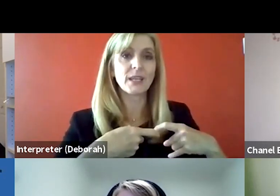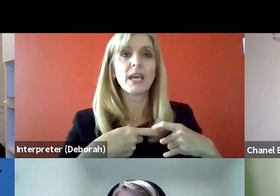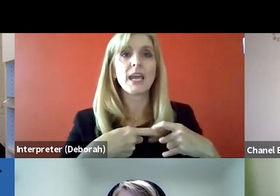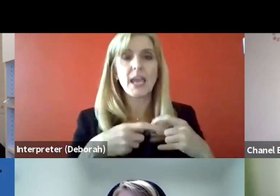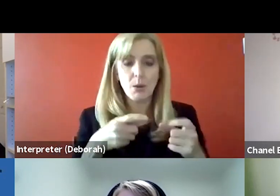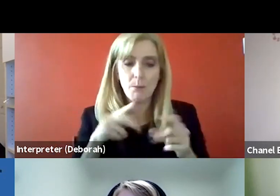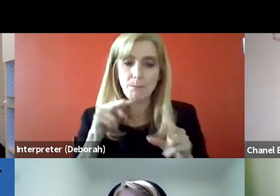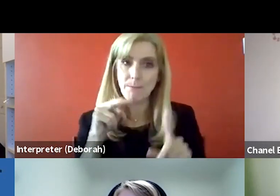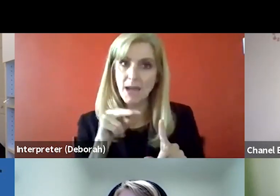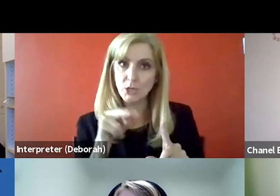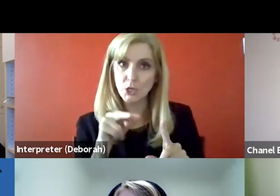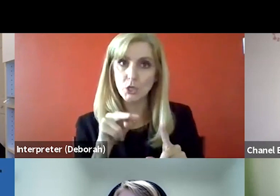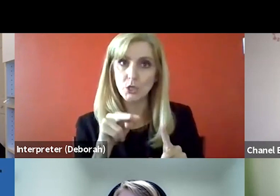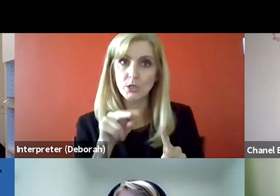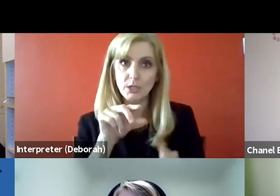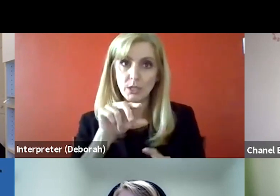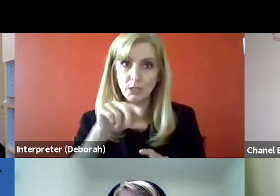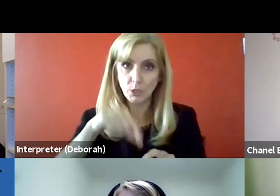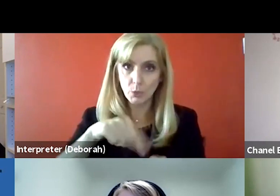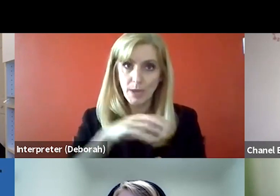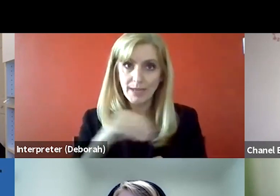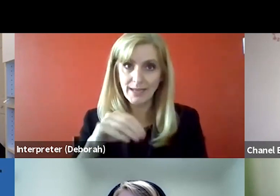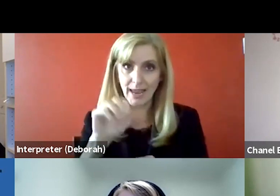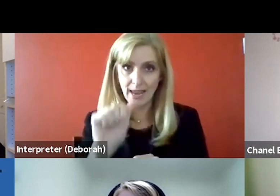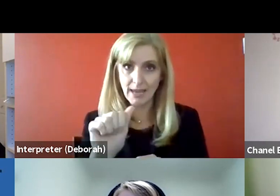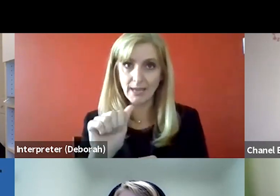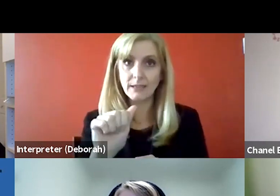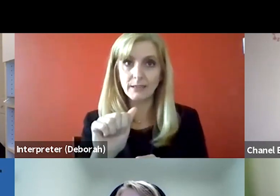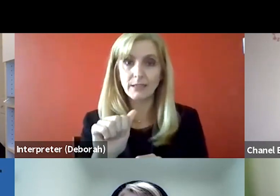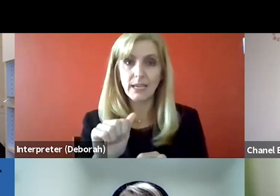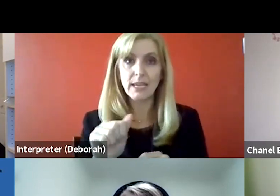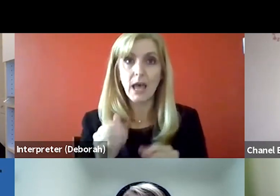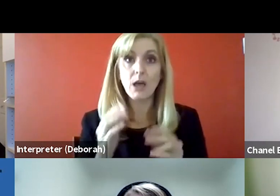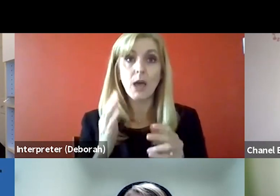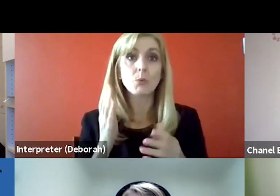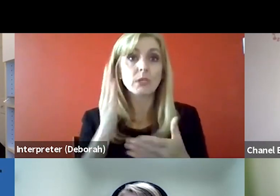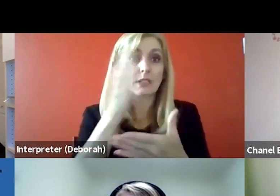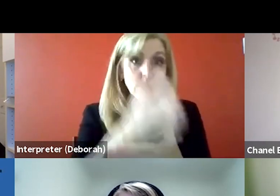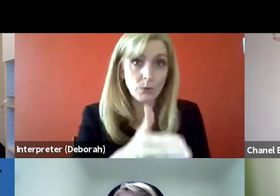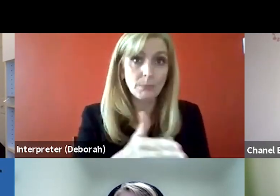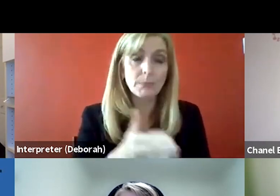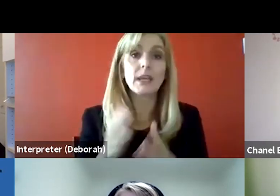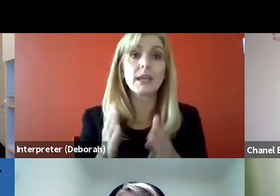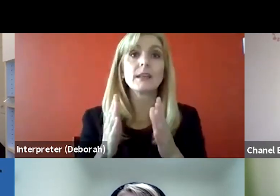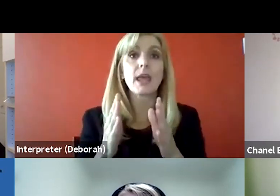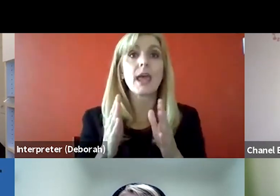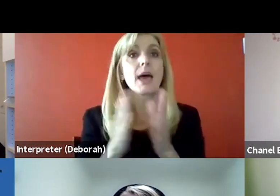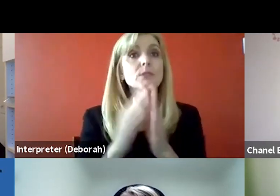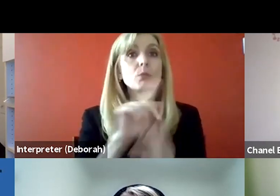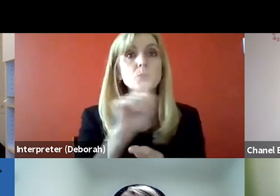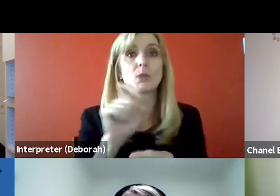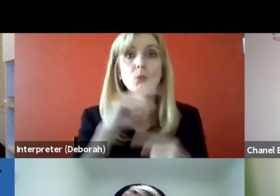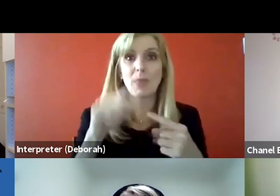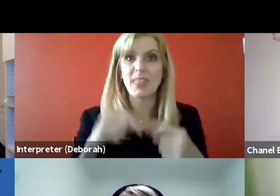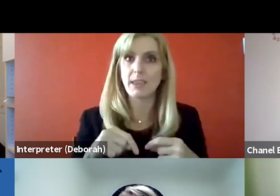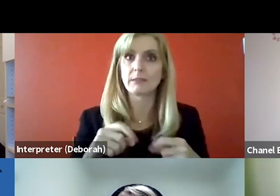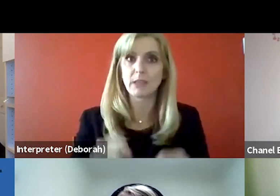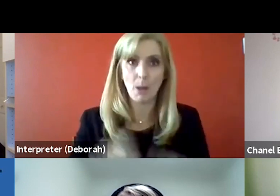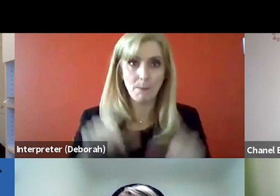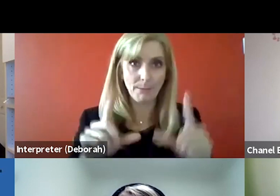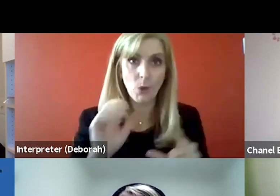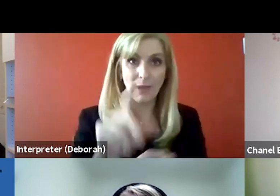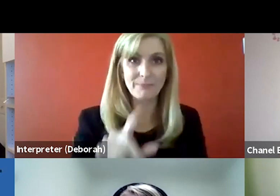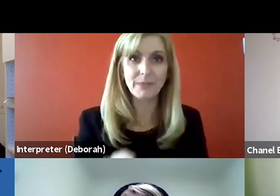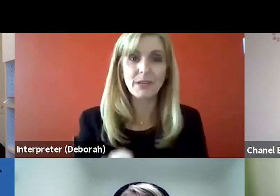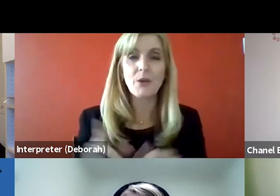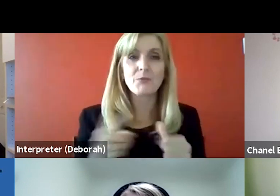you have questions for our panelists, I'll stop and ask those as they come up. But the first question to Natasha,